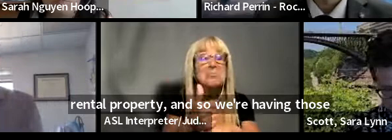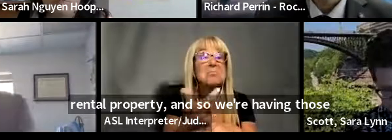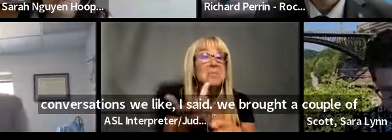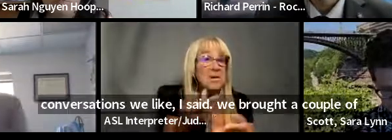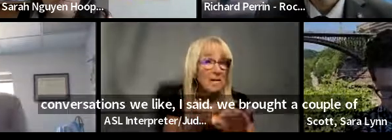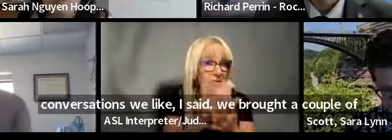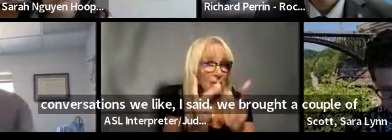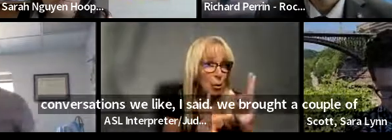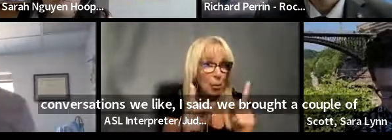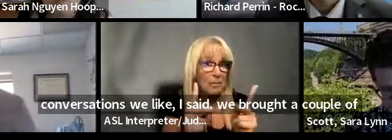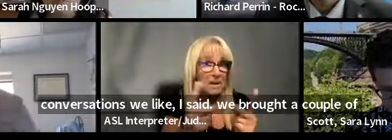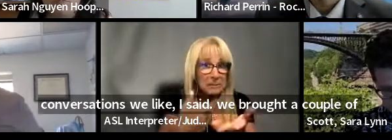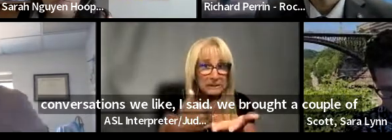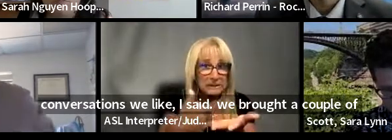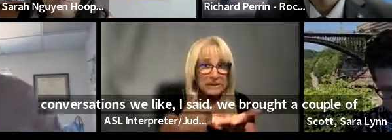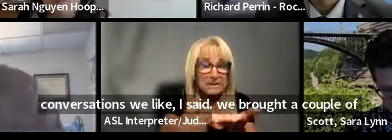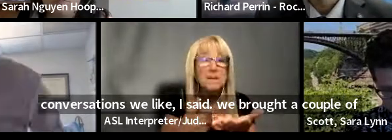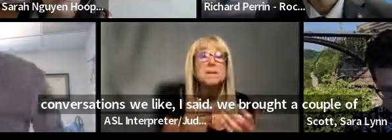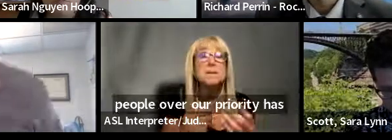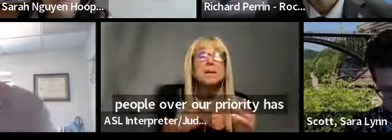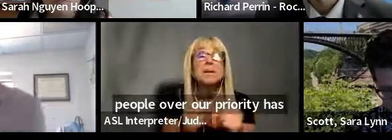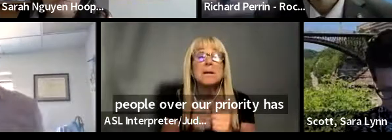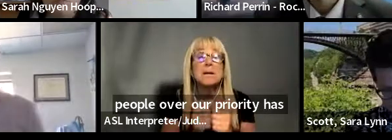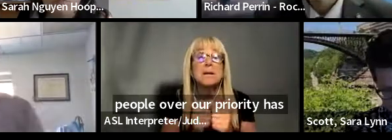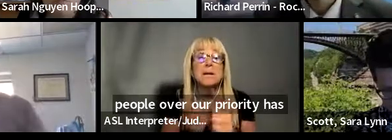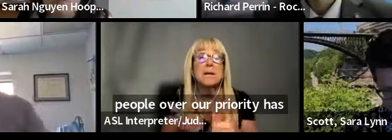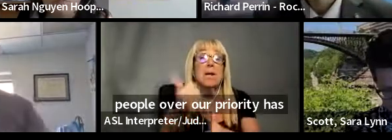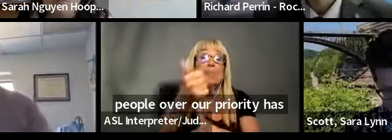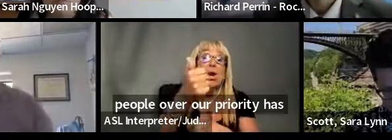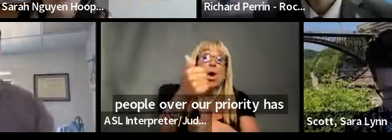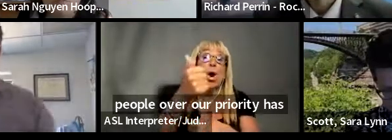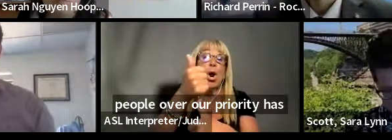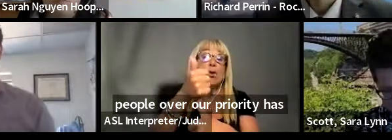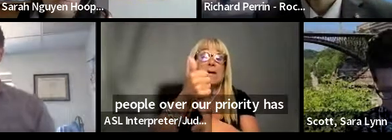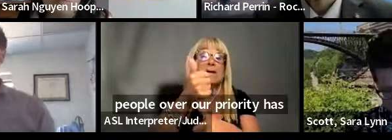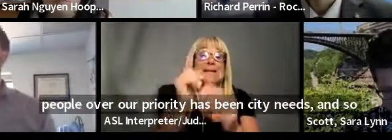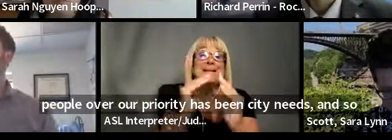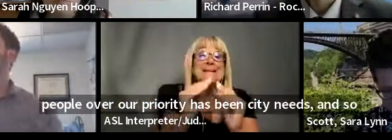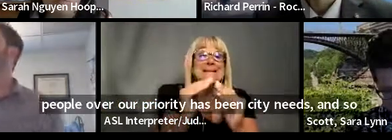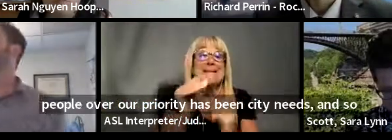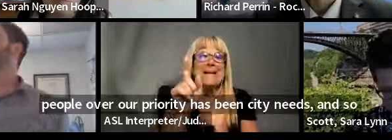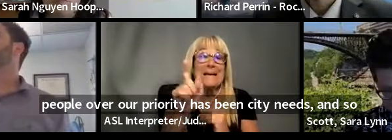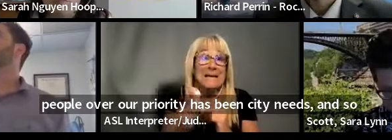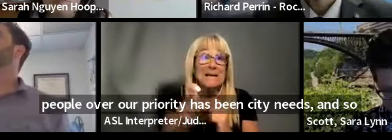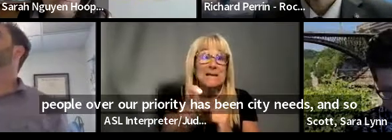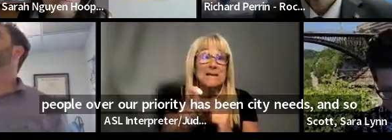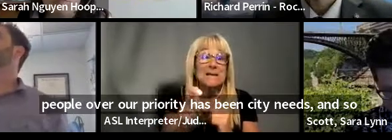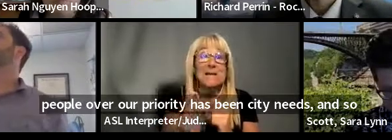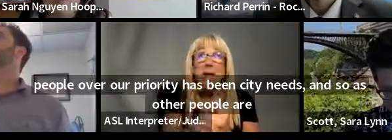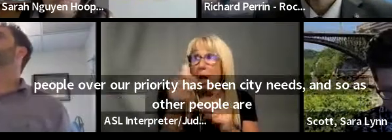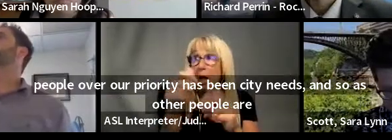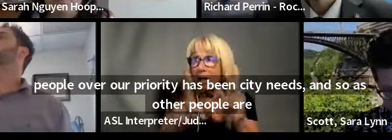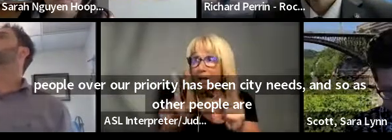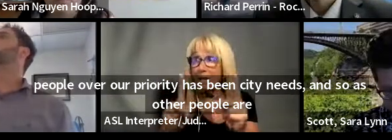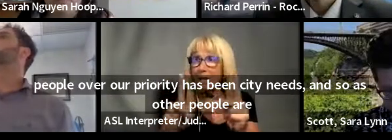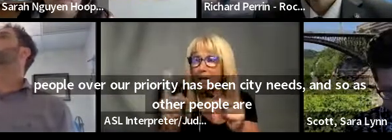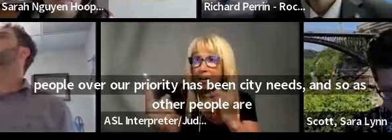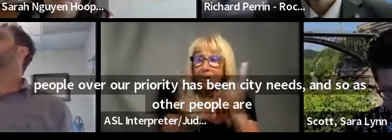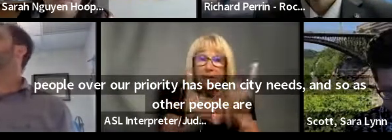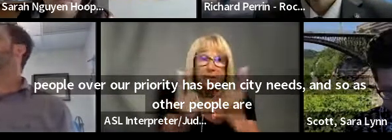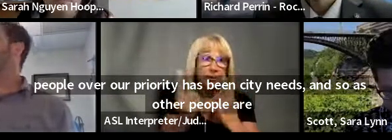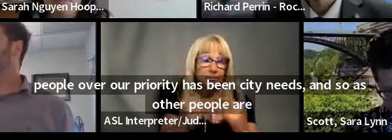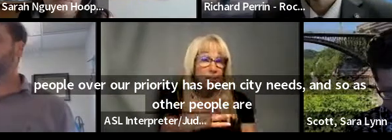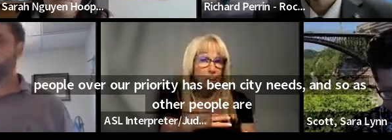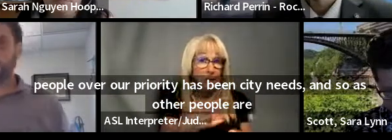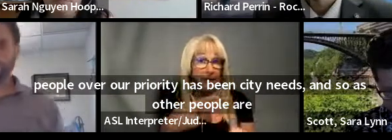over. Our priority has been city needs. And so as other people are coming to say, we would like to rent the